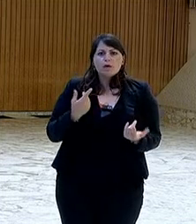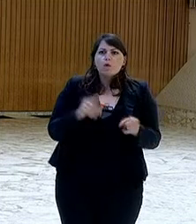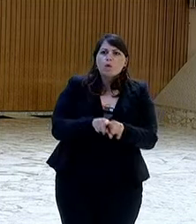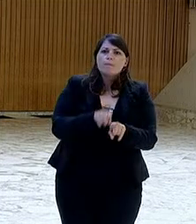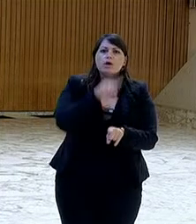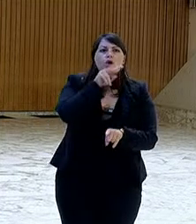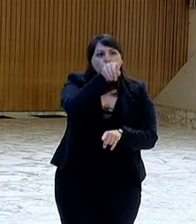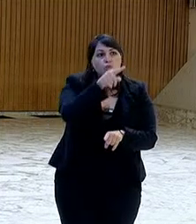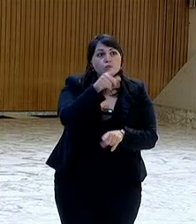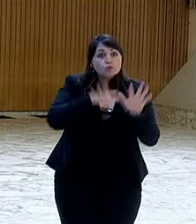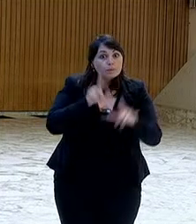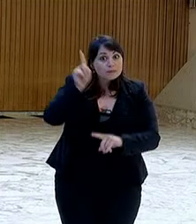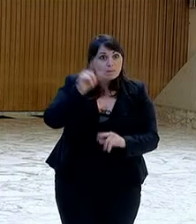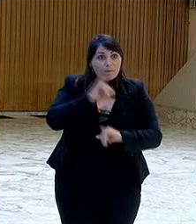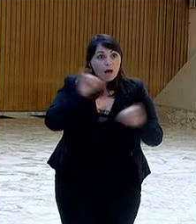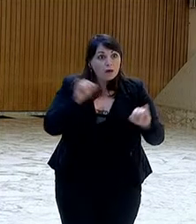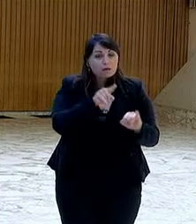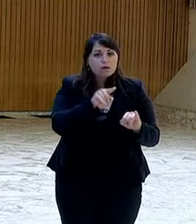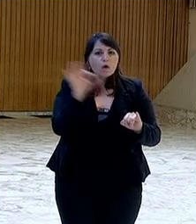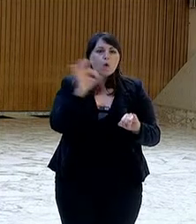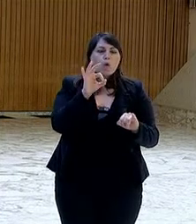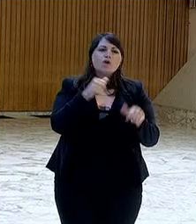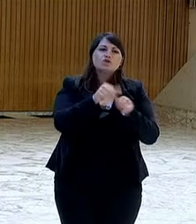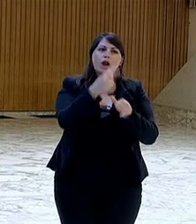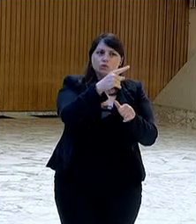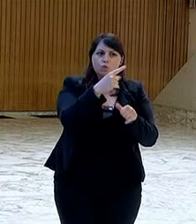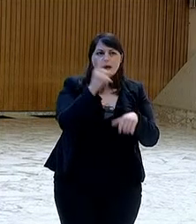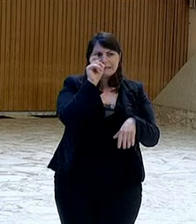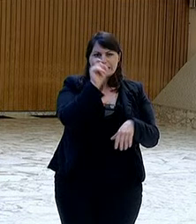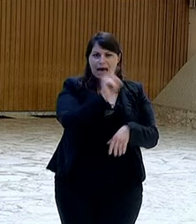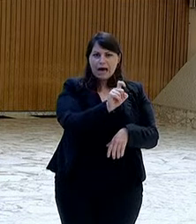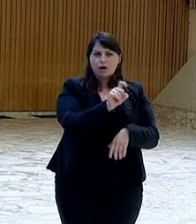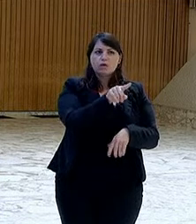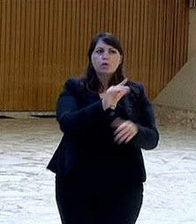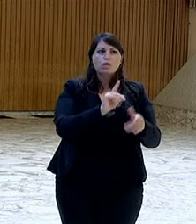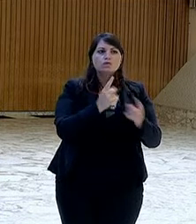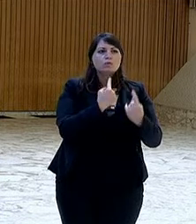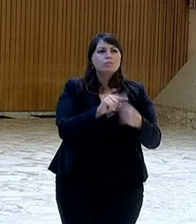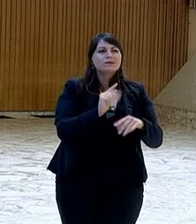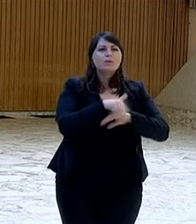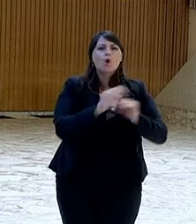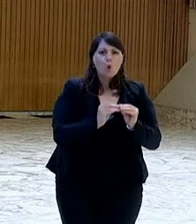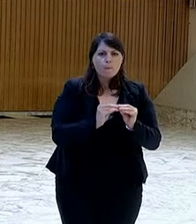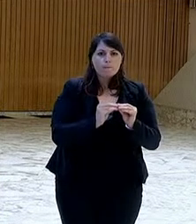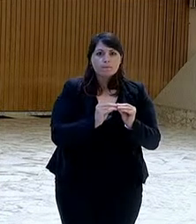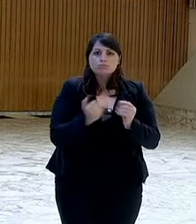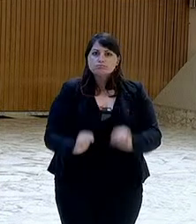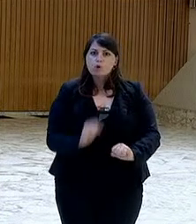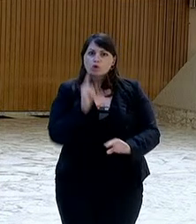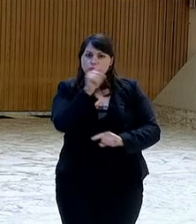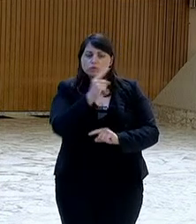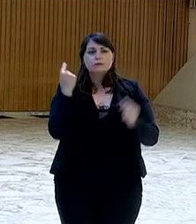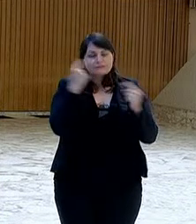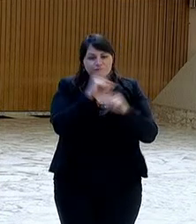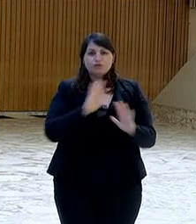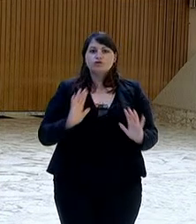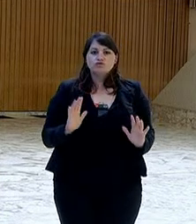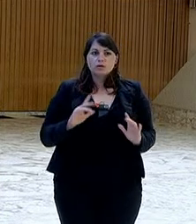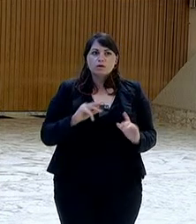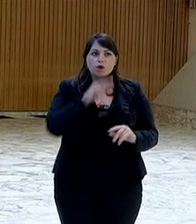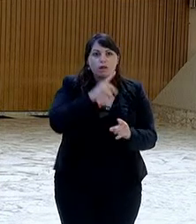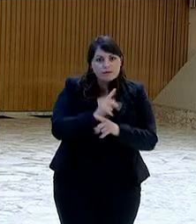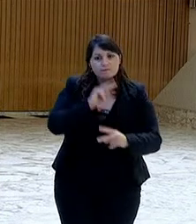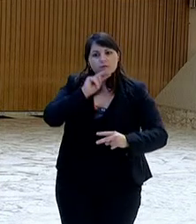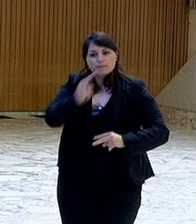sister got cancer? How did you get through it? Did you ever march for a political or social cause? What happens? Were